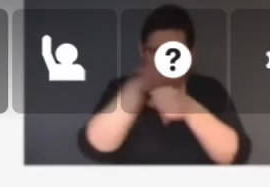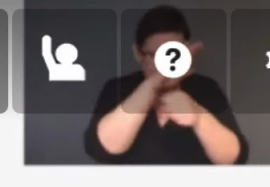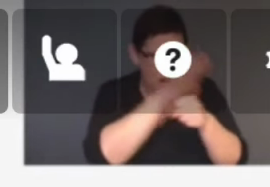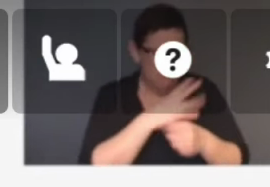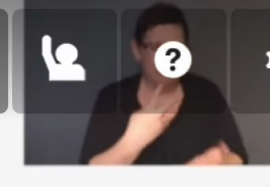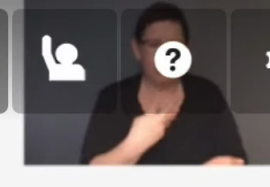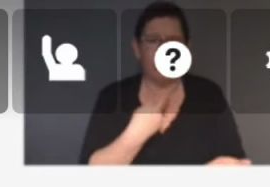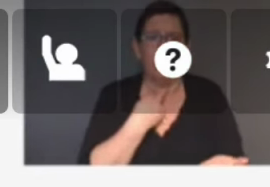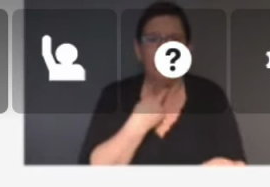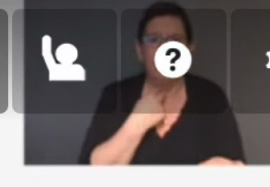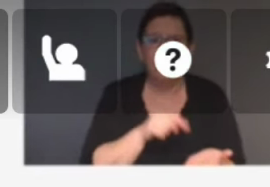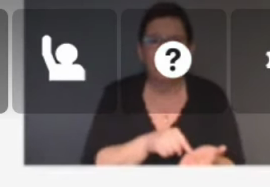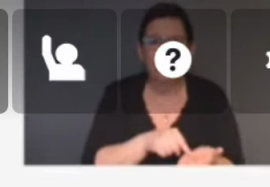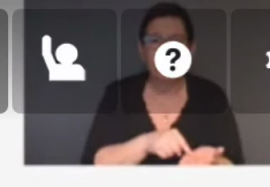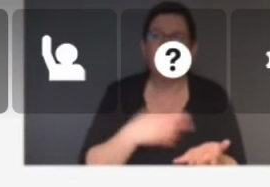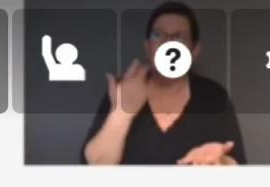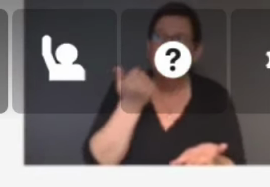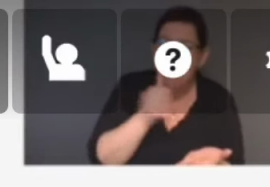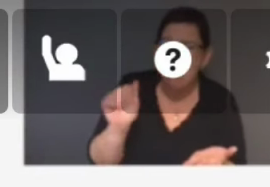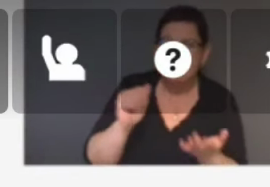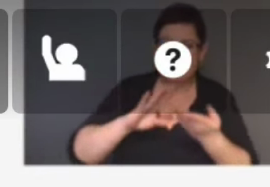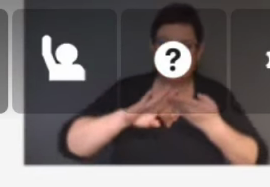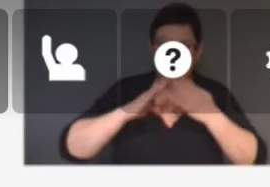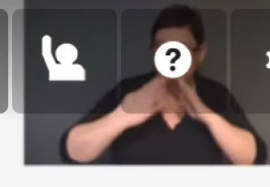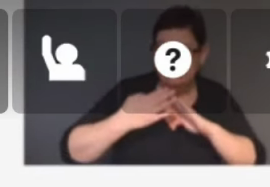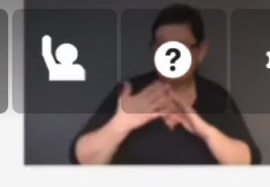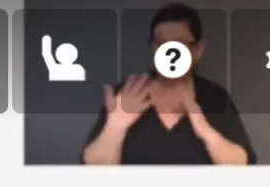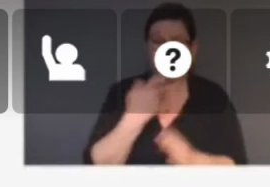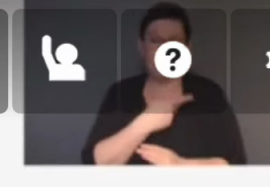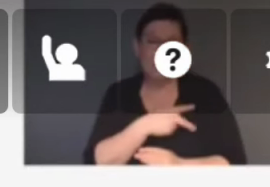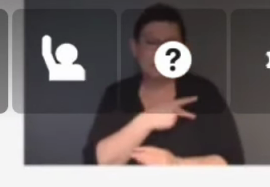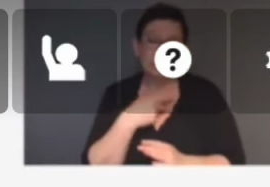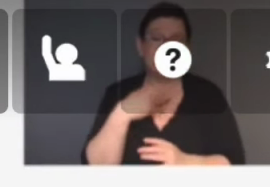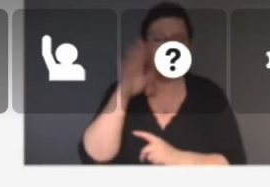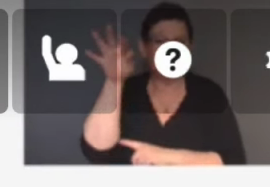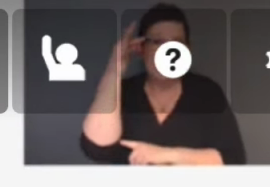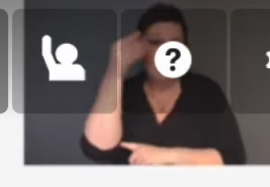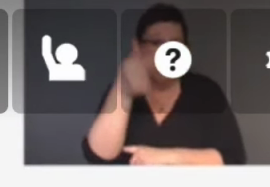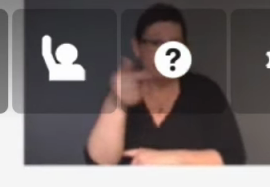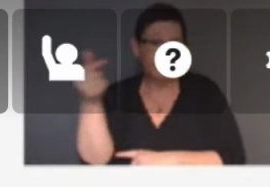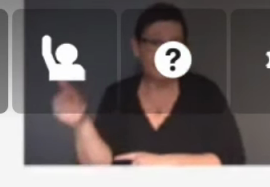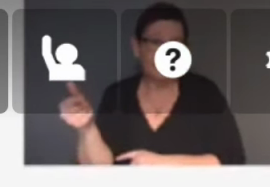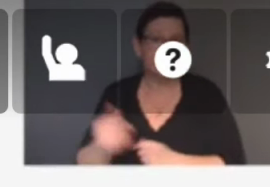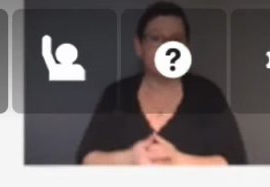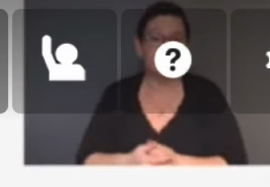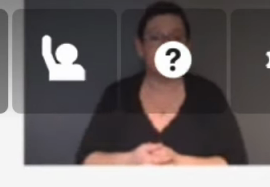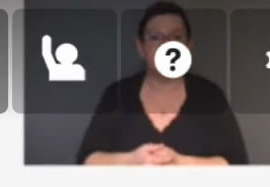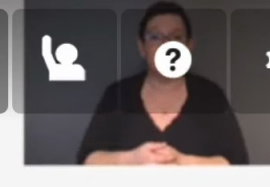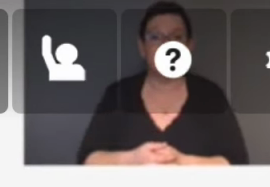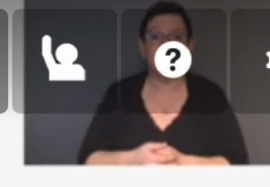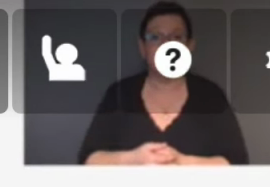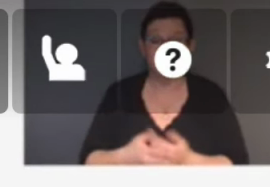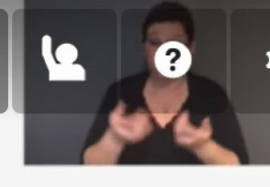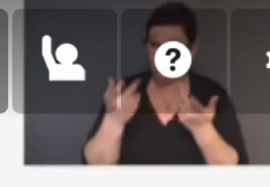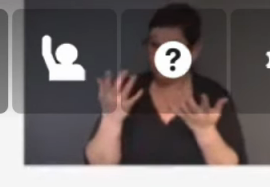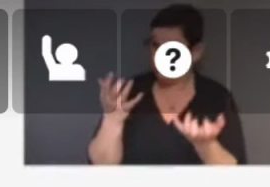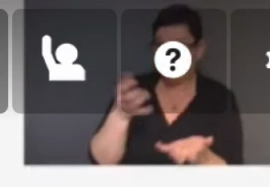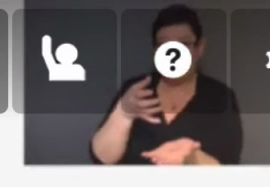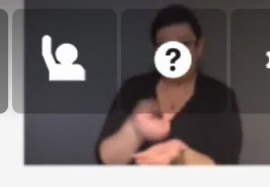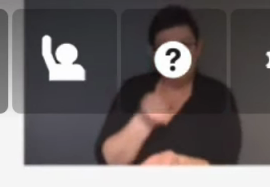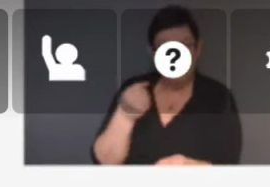In order to apply, remember that you need to be receiving the Canada Child Benefit for your child and to have filled